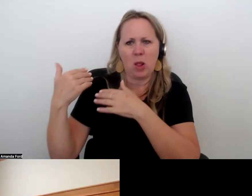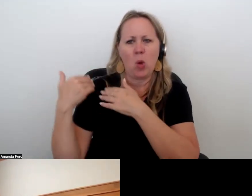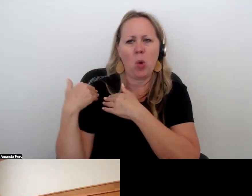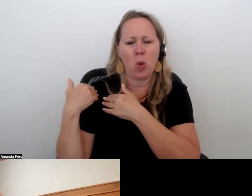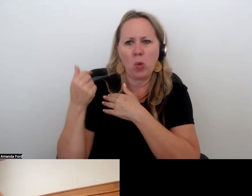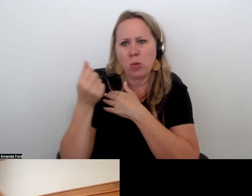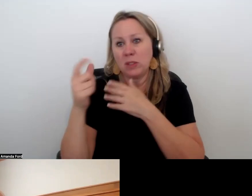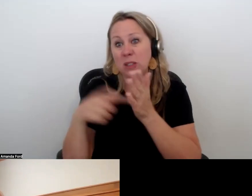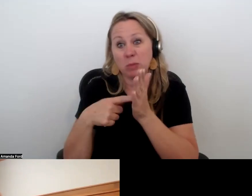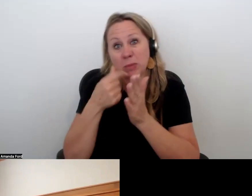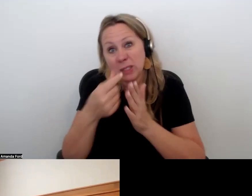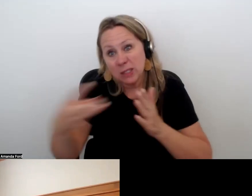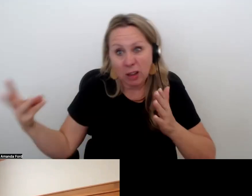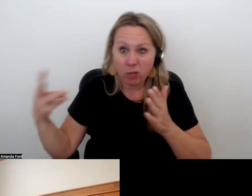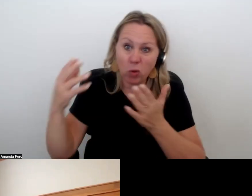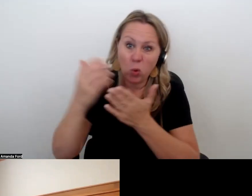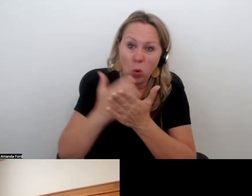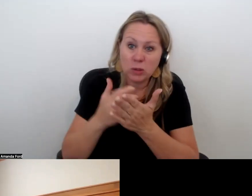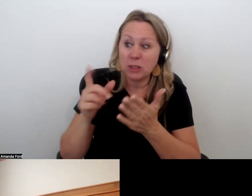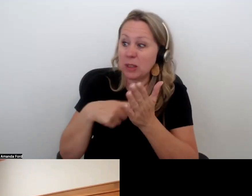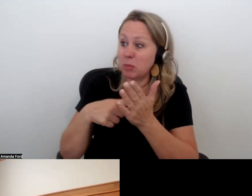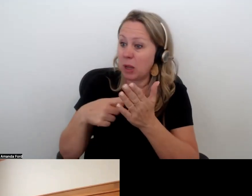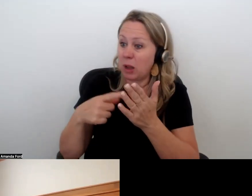courses, sometimes across multiple departments.